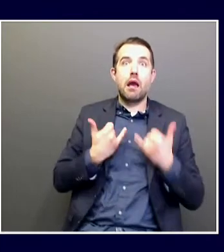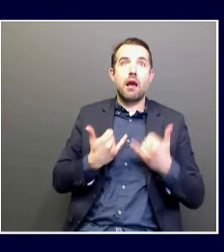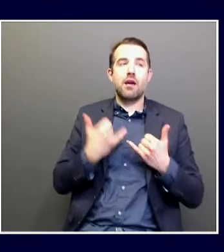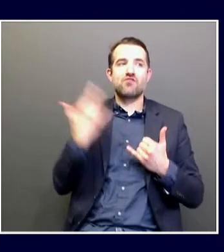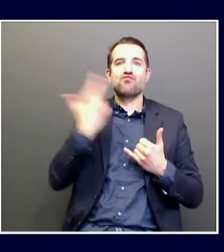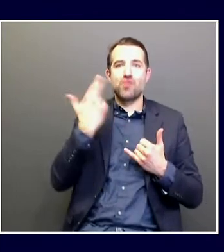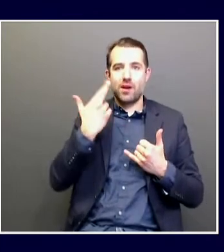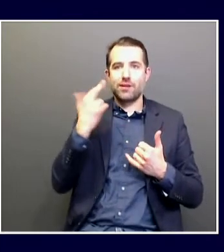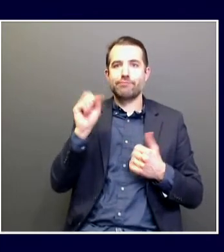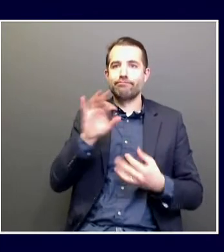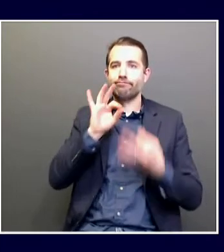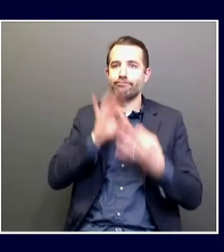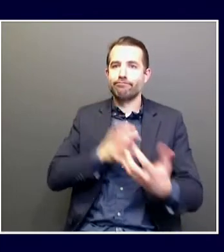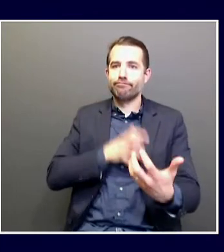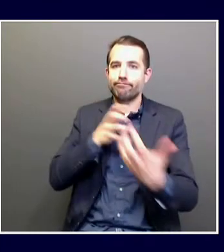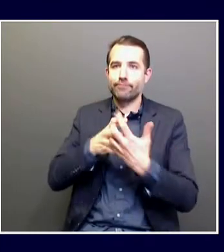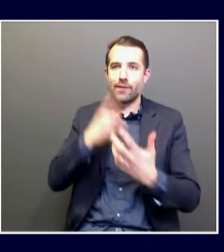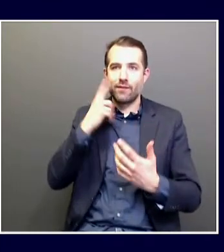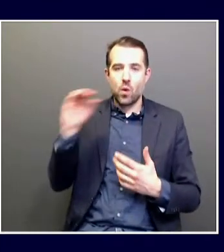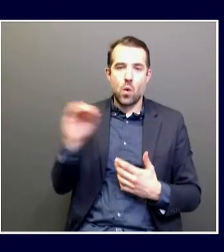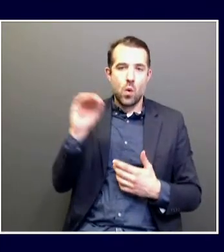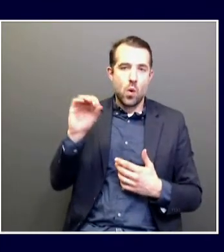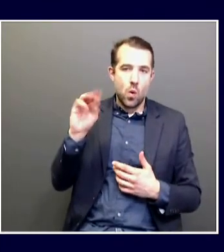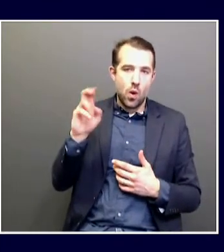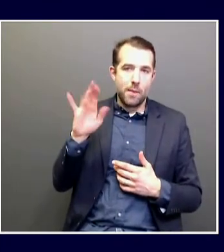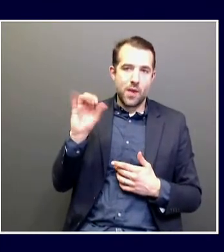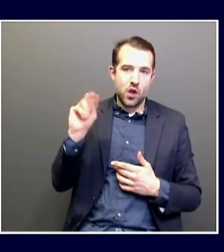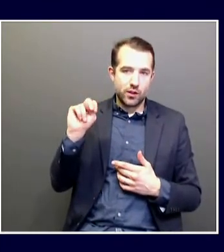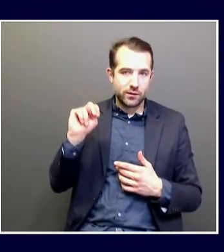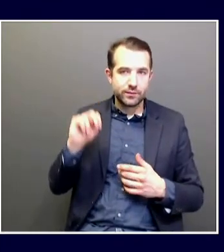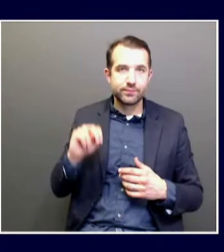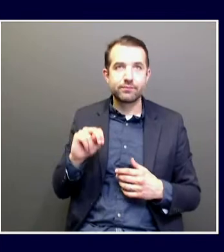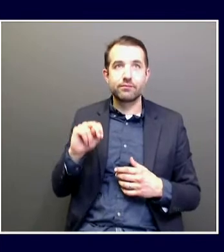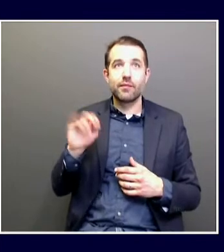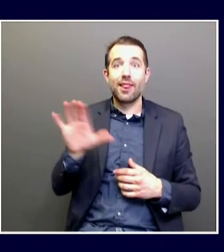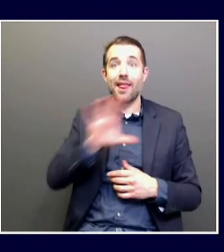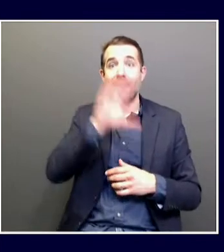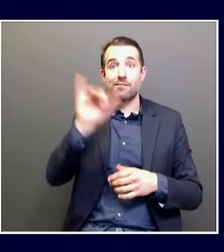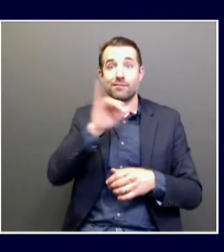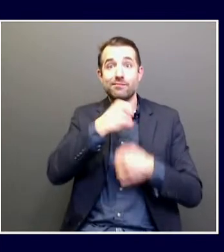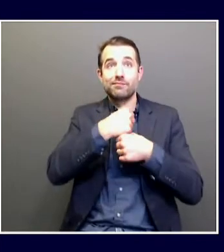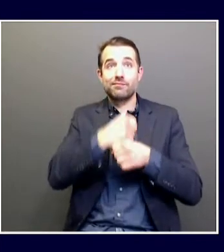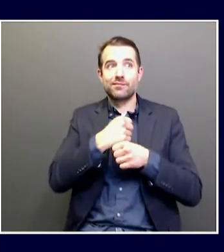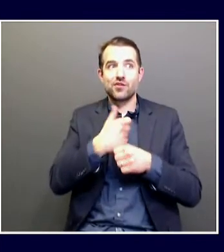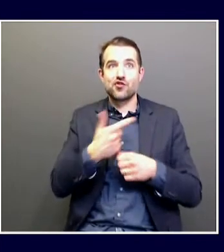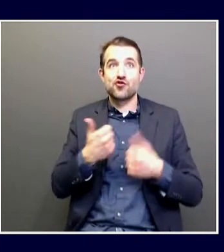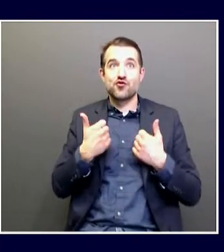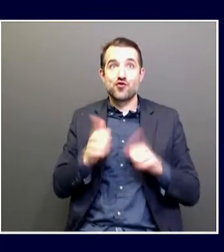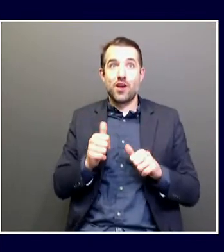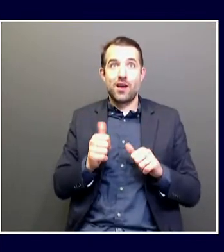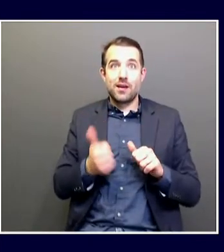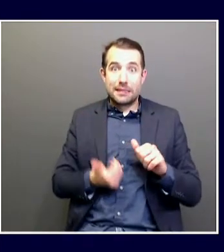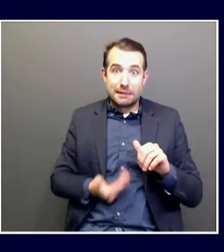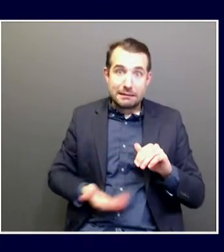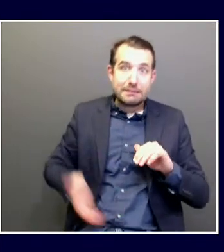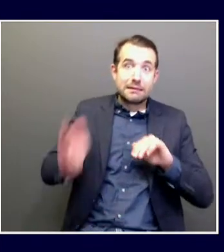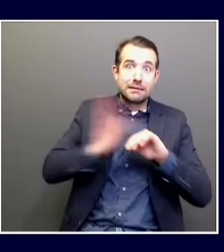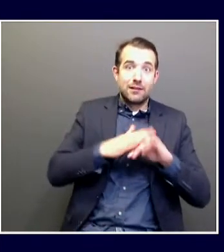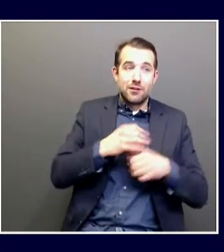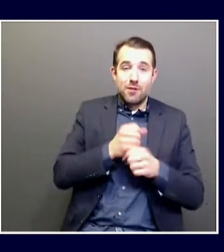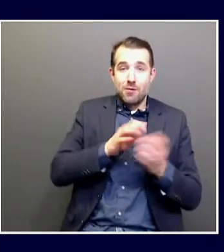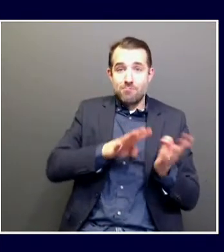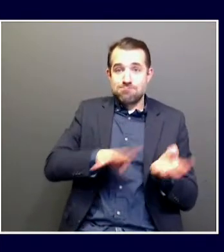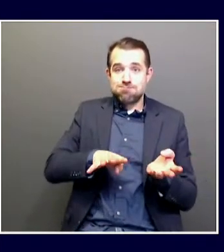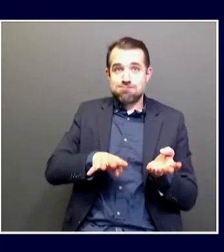is ramping up their production as quickly as they can. But these drugs are difficult to make. They are highly sensitive, must be